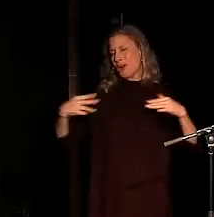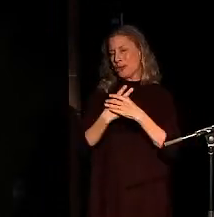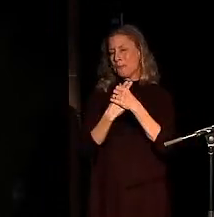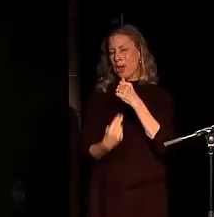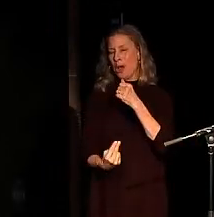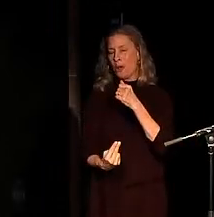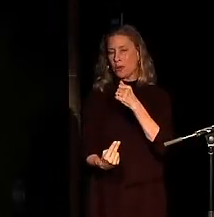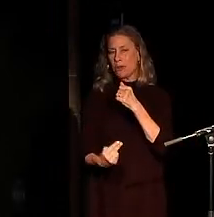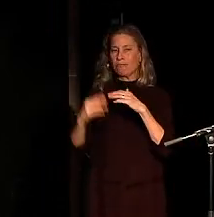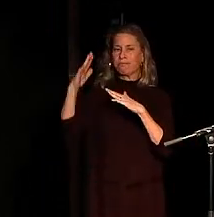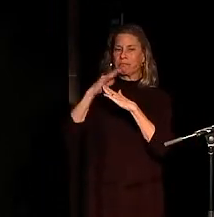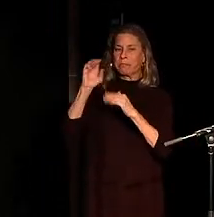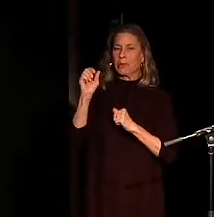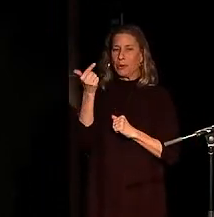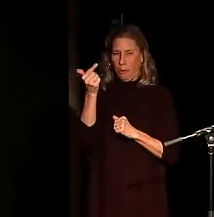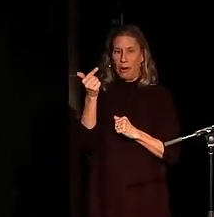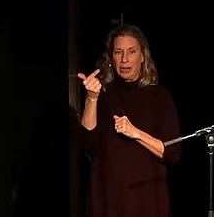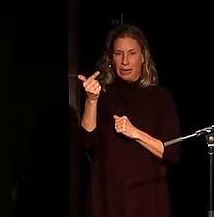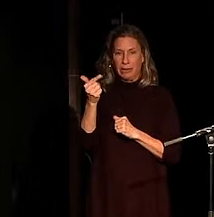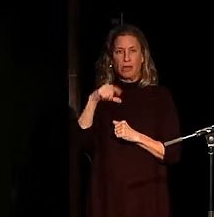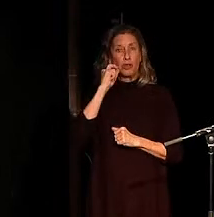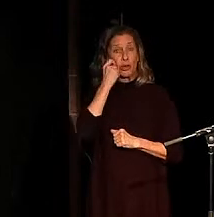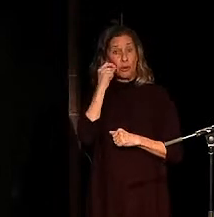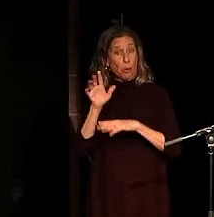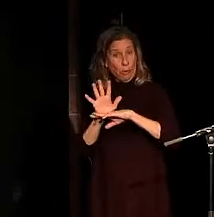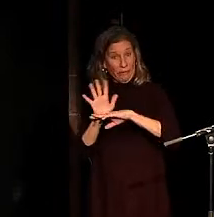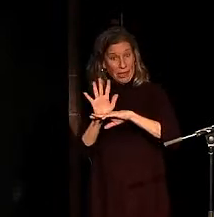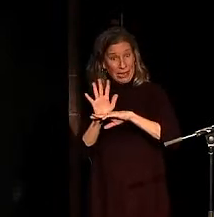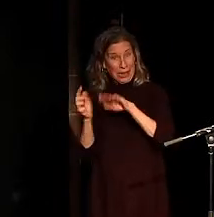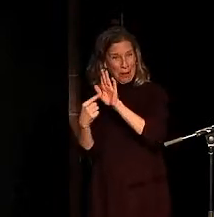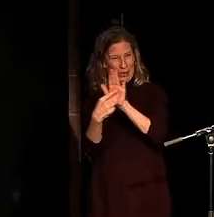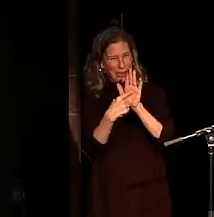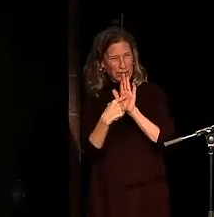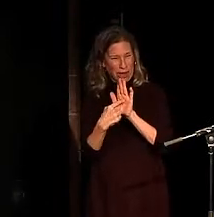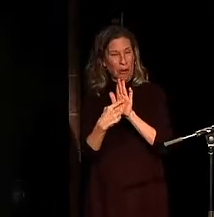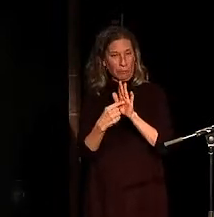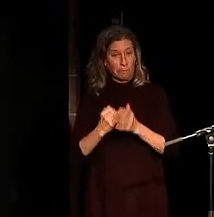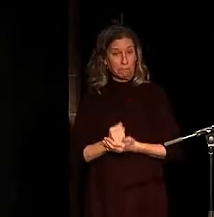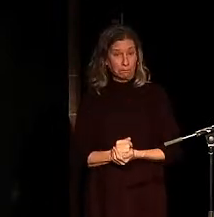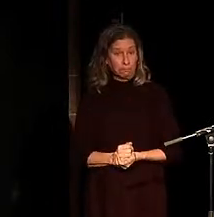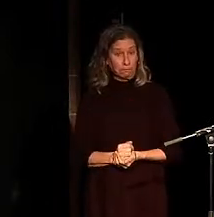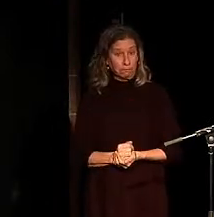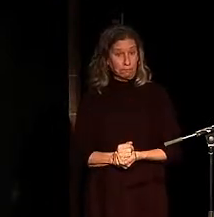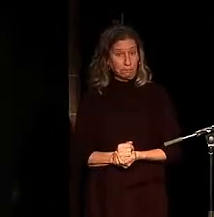are One LaGuardia. And there's actually a really cool video that I would like to show.